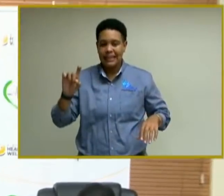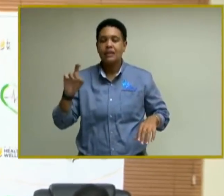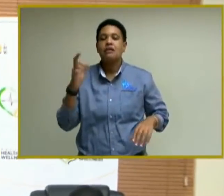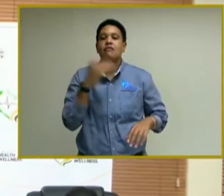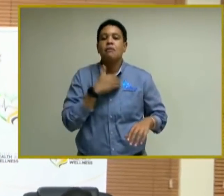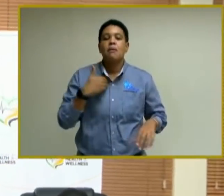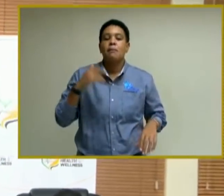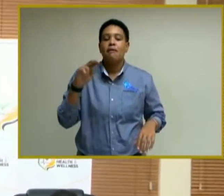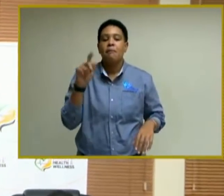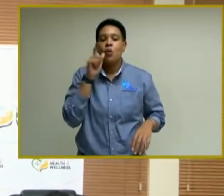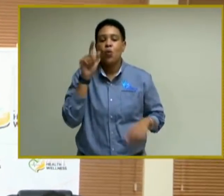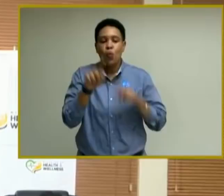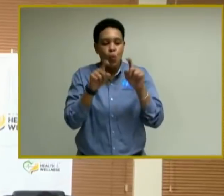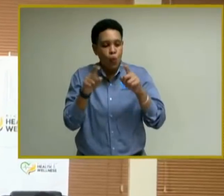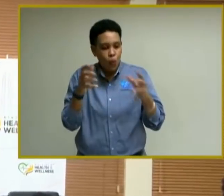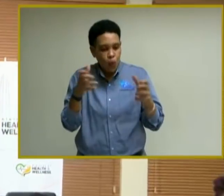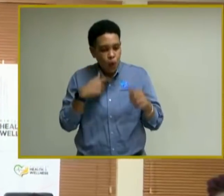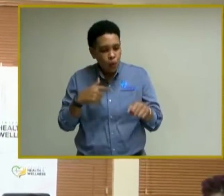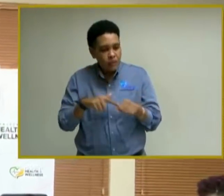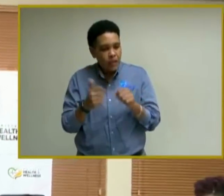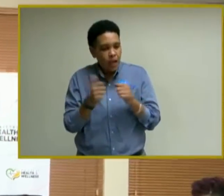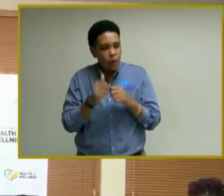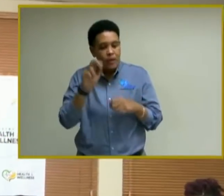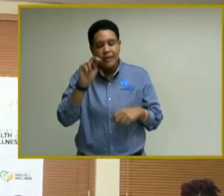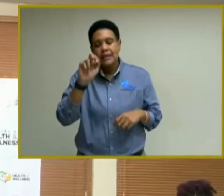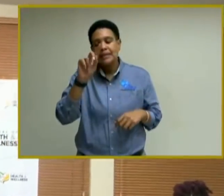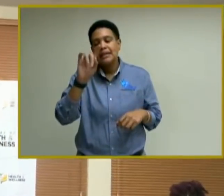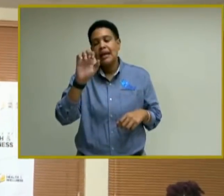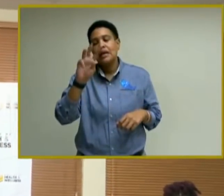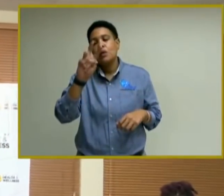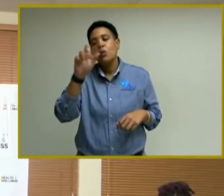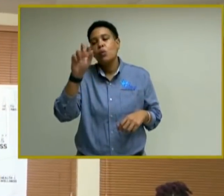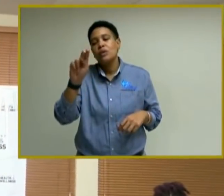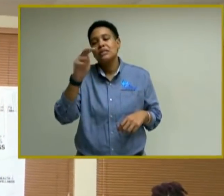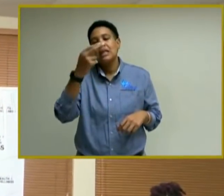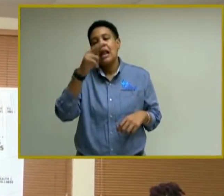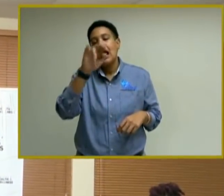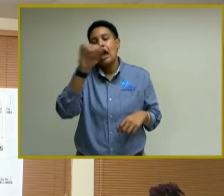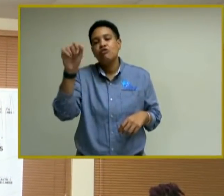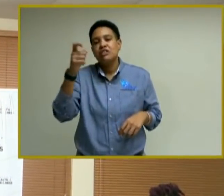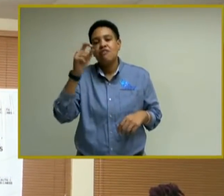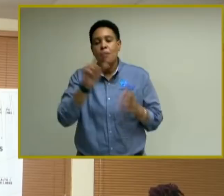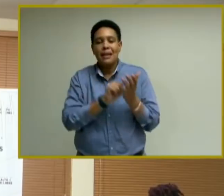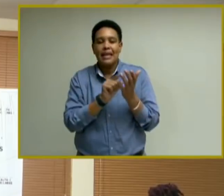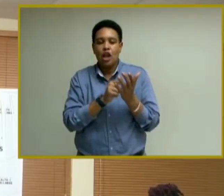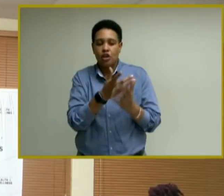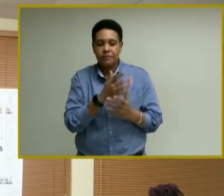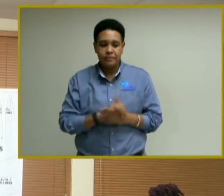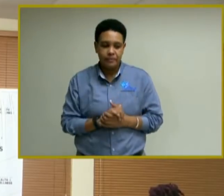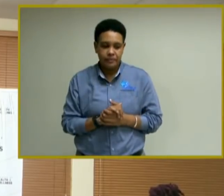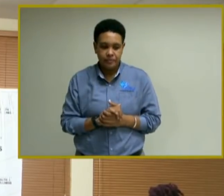ask questions. We're going to begin with Nadine Wilson-Harris from The Gleaner.